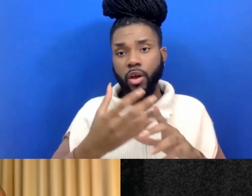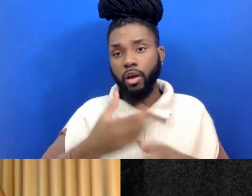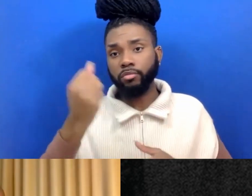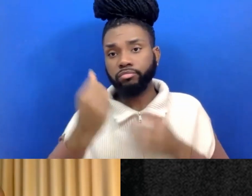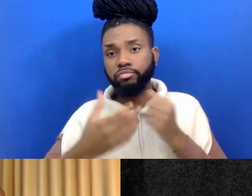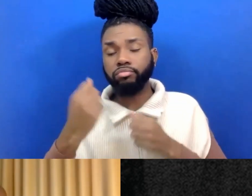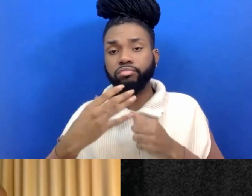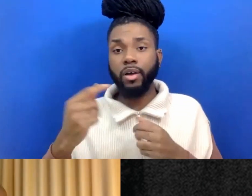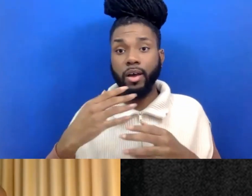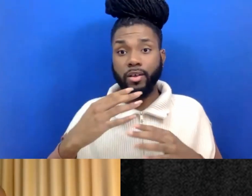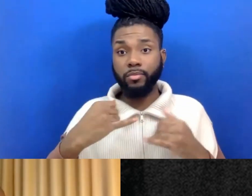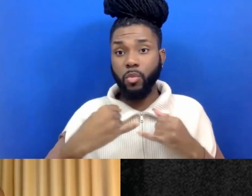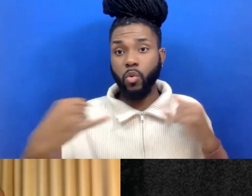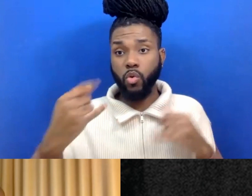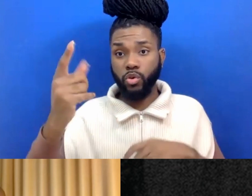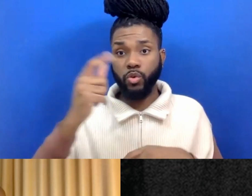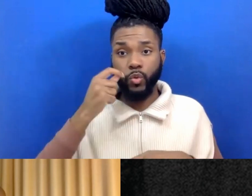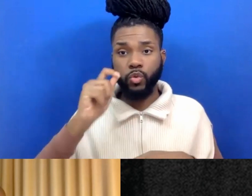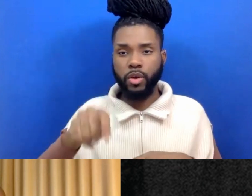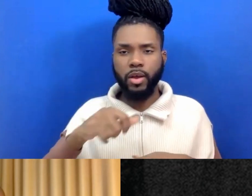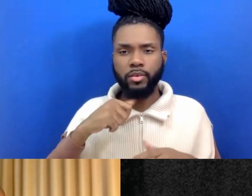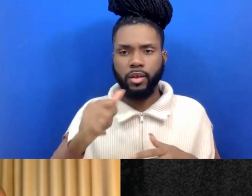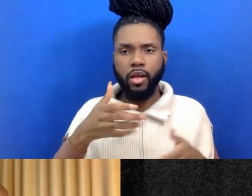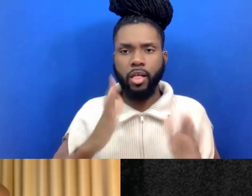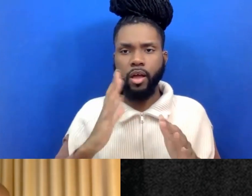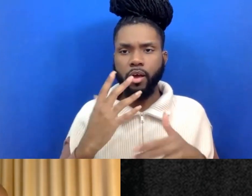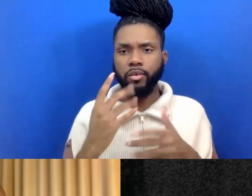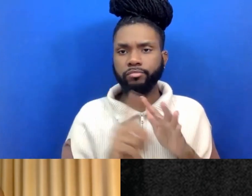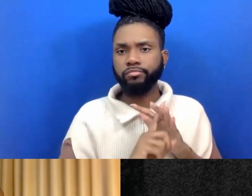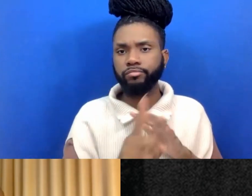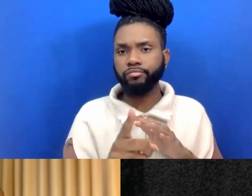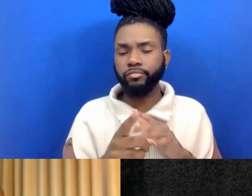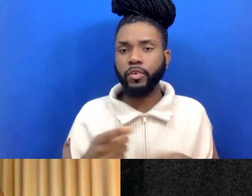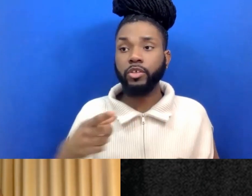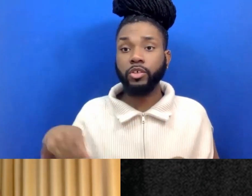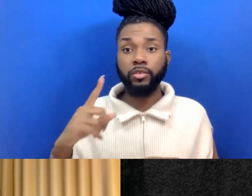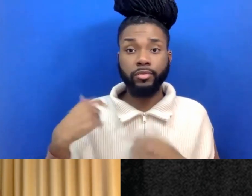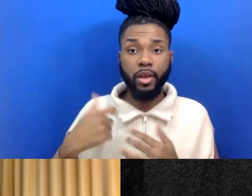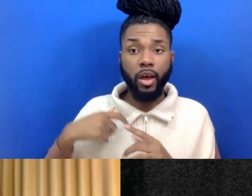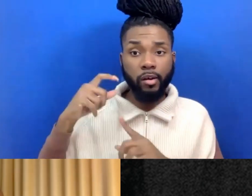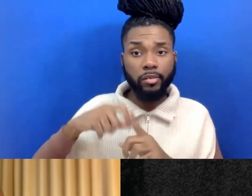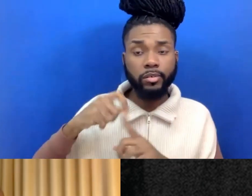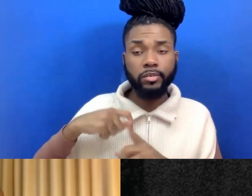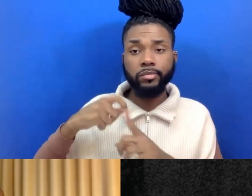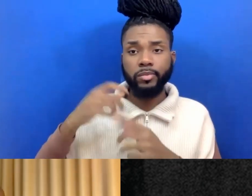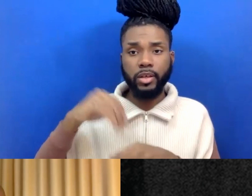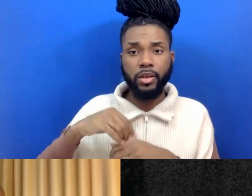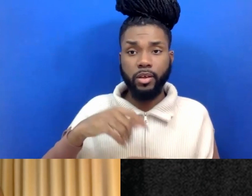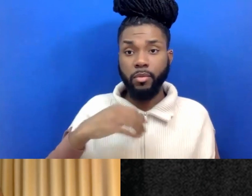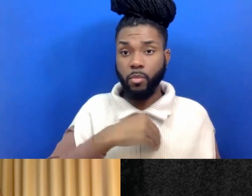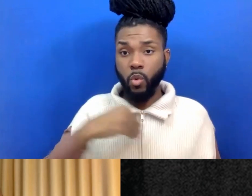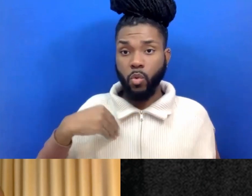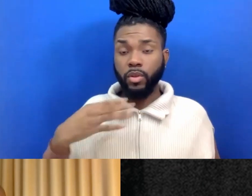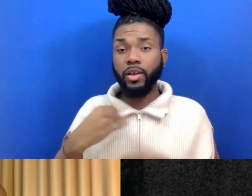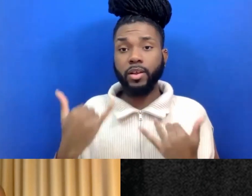not allowed to flee the Ukraine. They're being terrorized in Poland, and we see them turning toward each